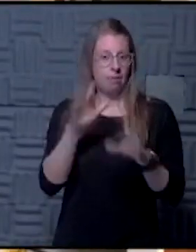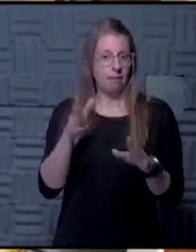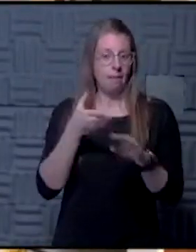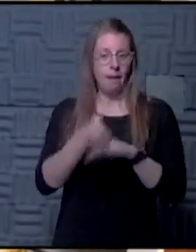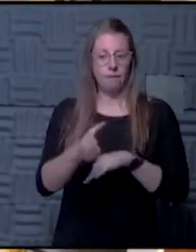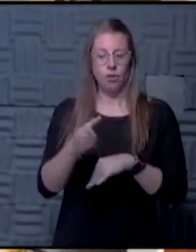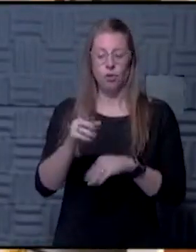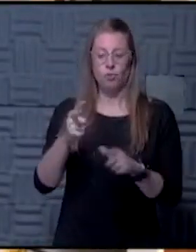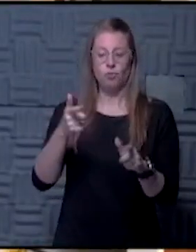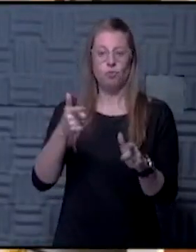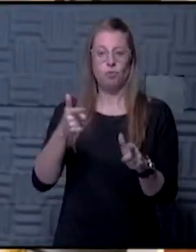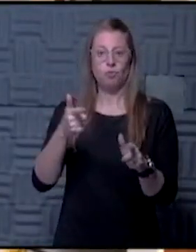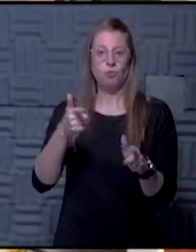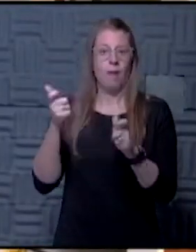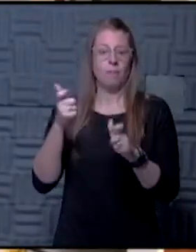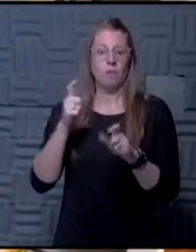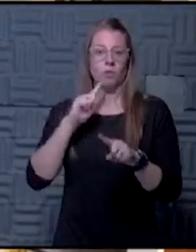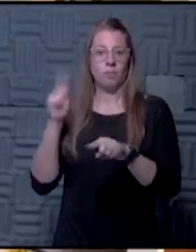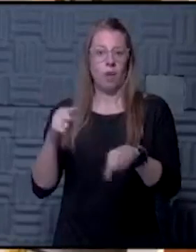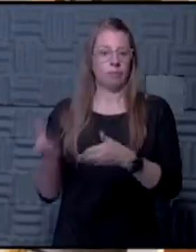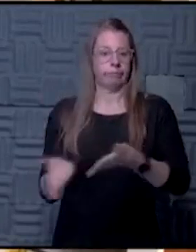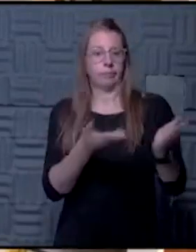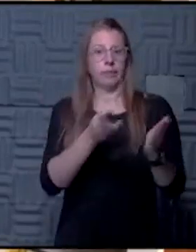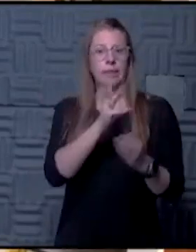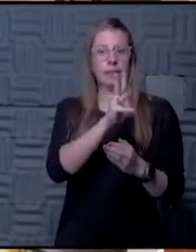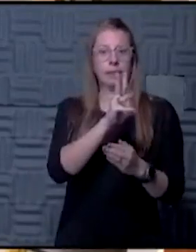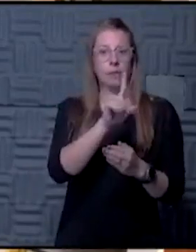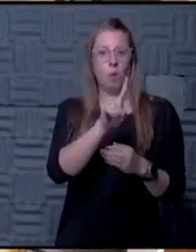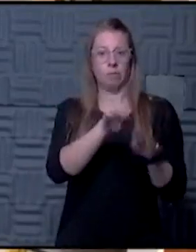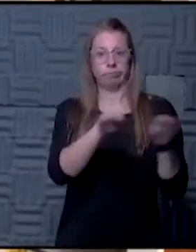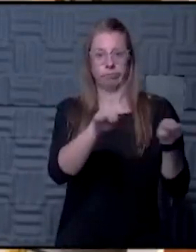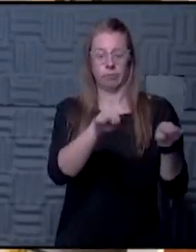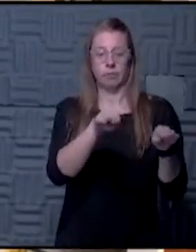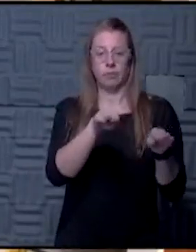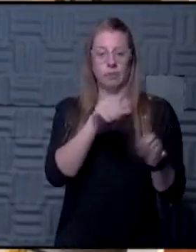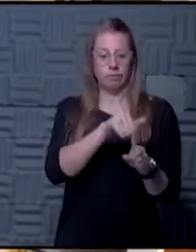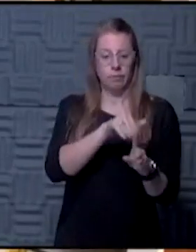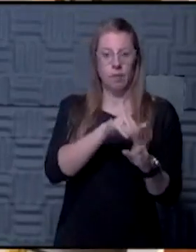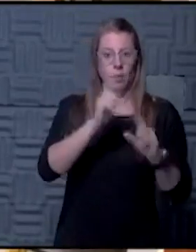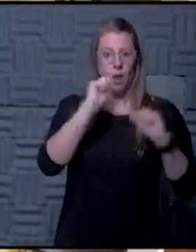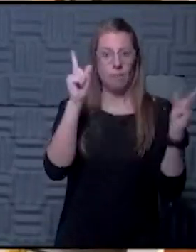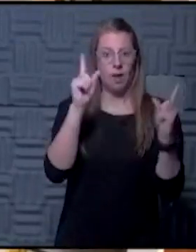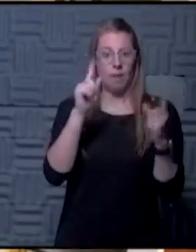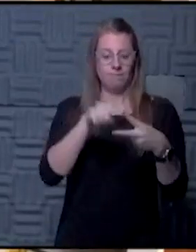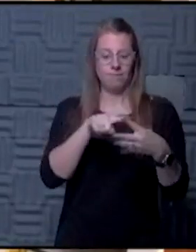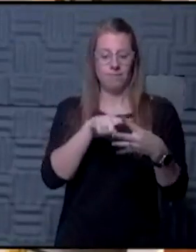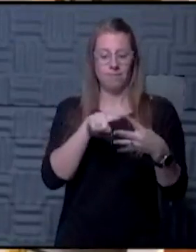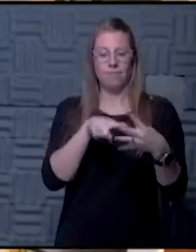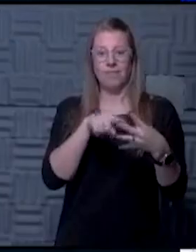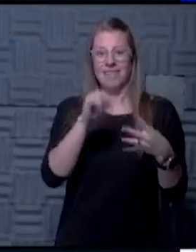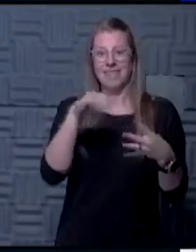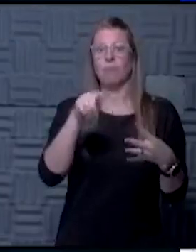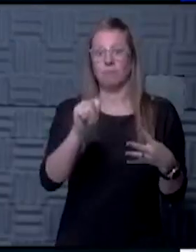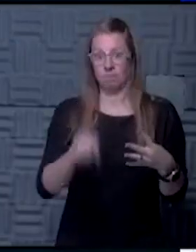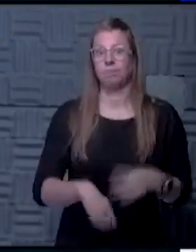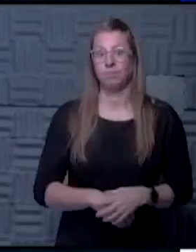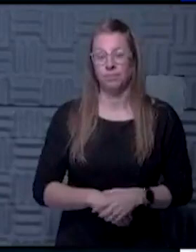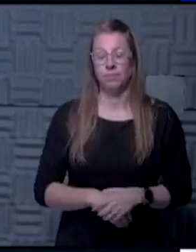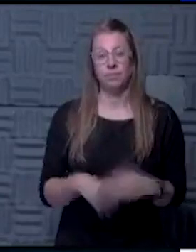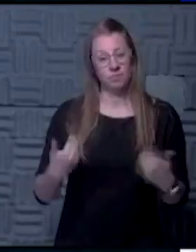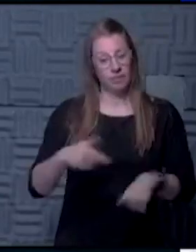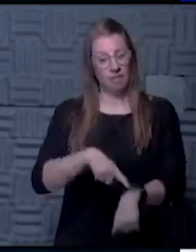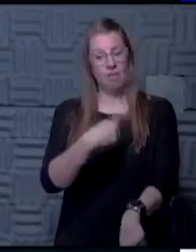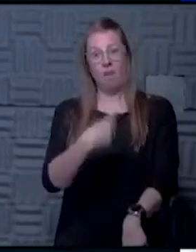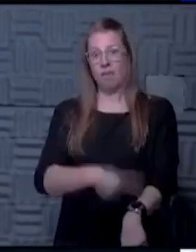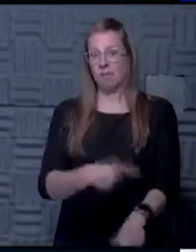rapid response and taken back to 61 until they began to wake me up in early September. Wow. It's a